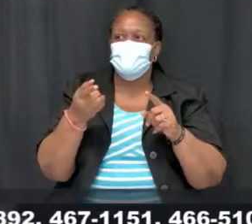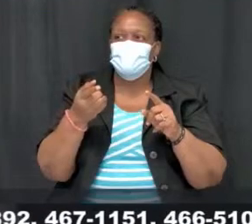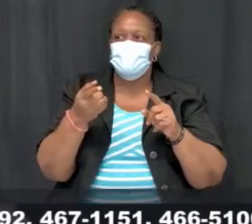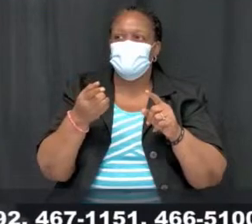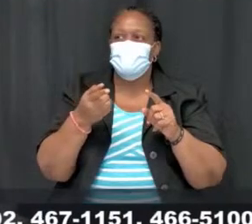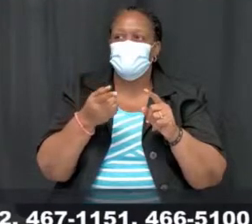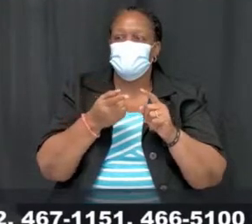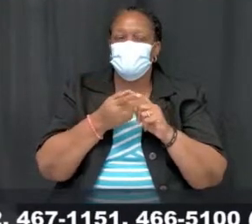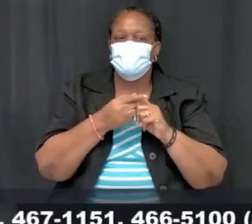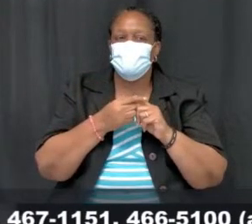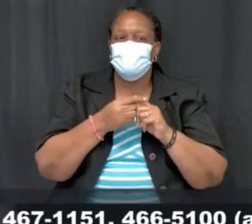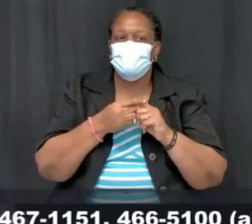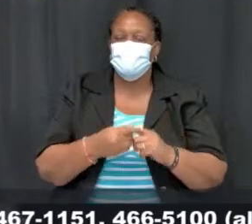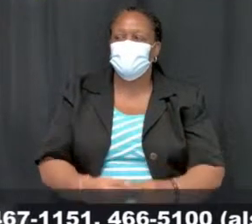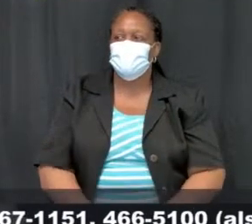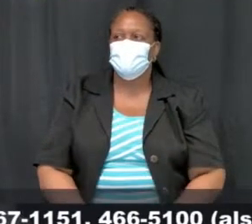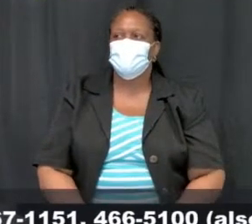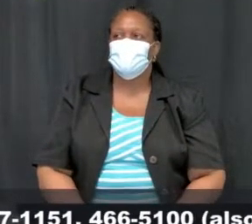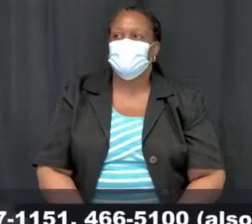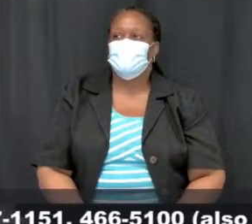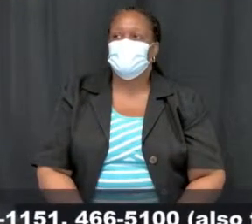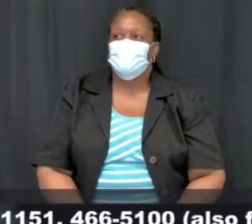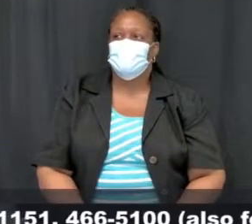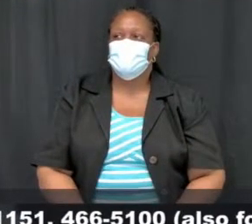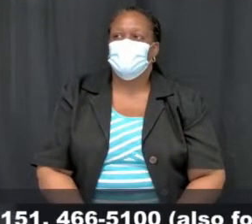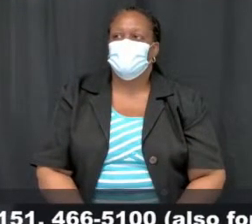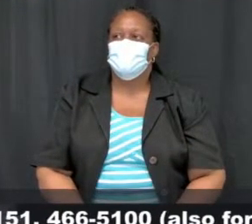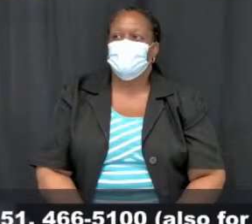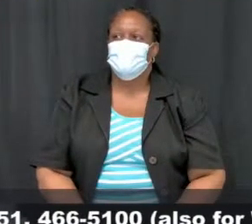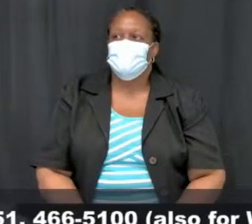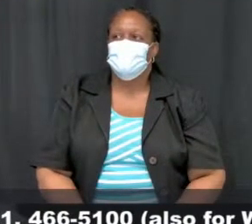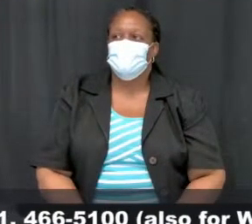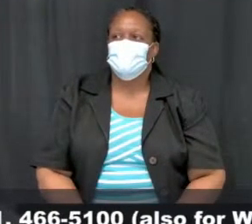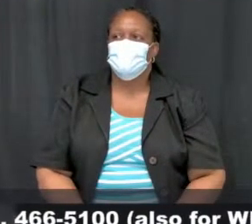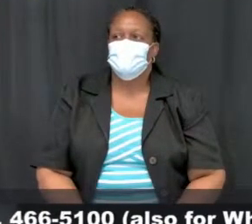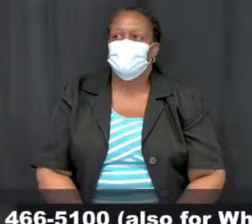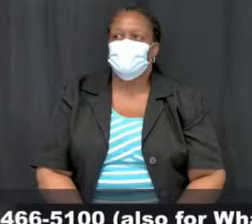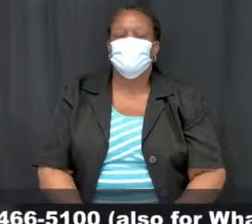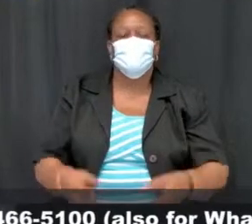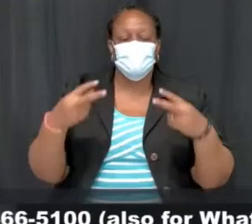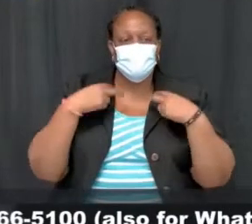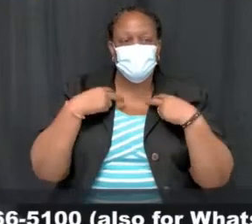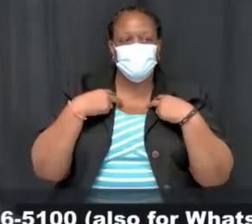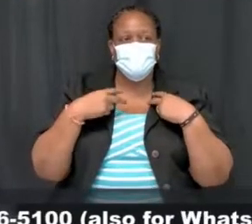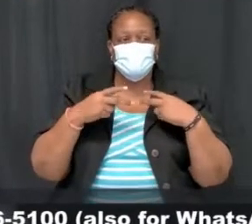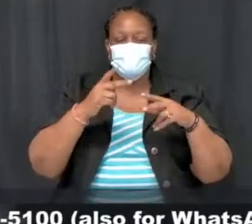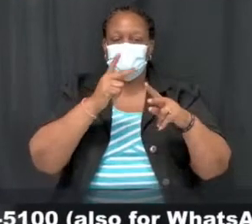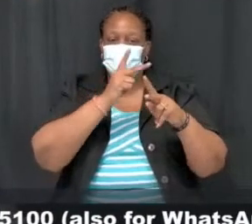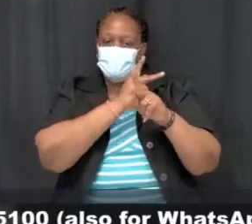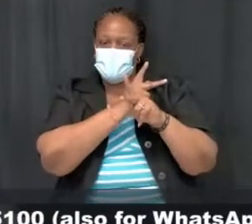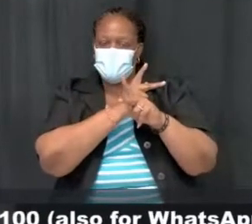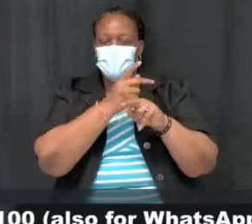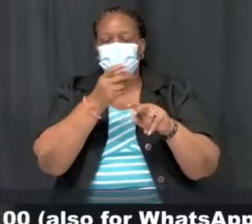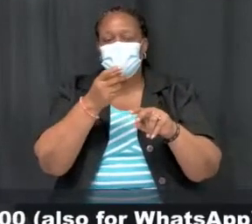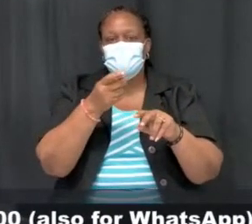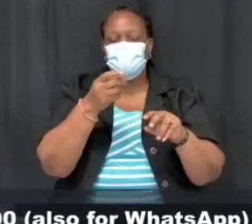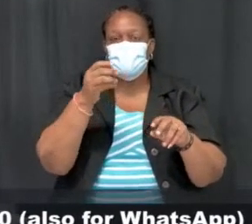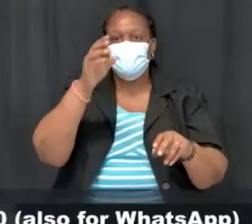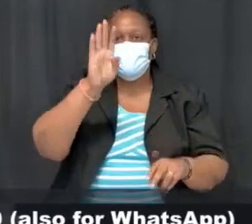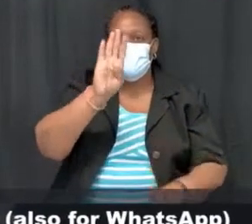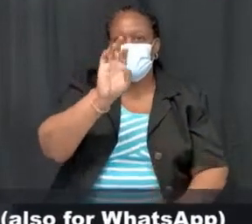travelers from the United States? And the second one, what is the